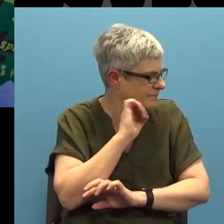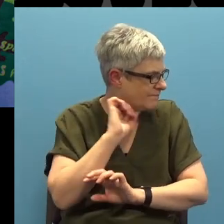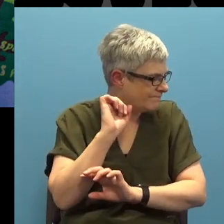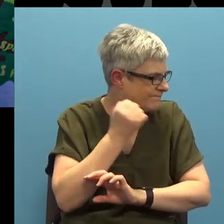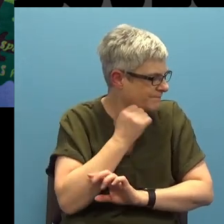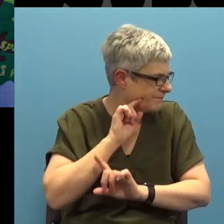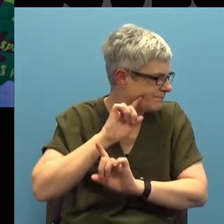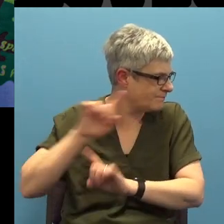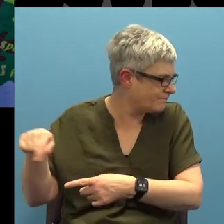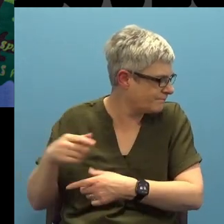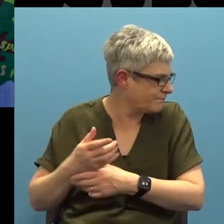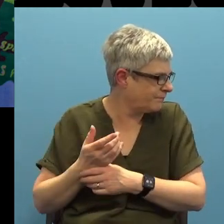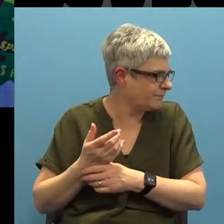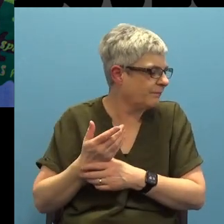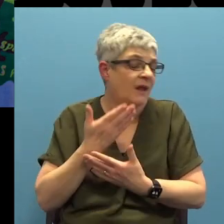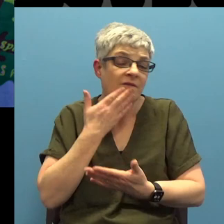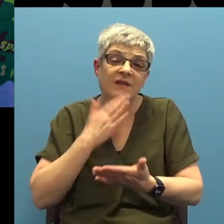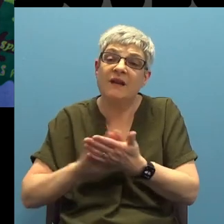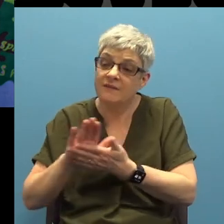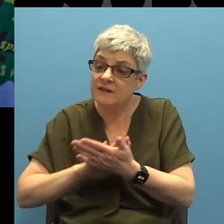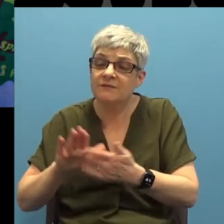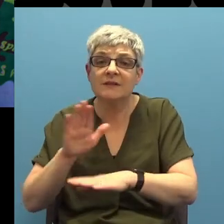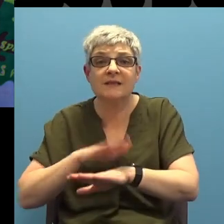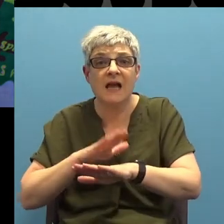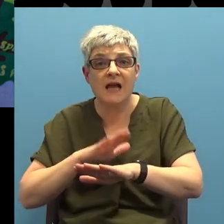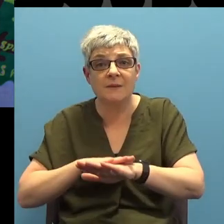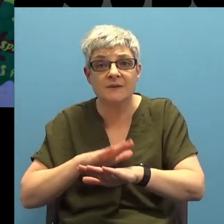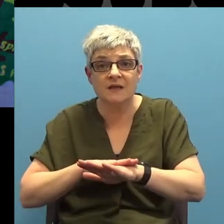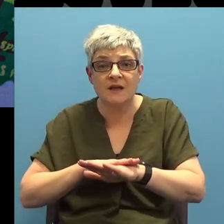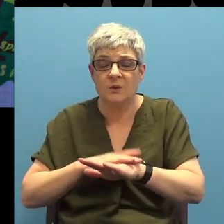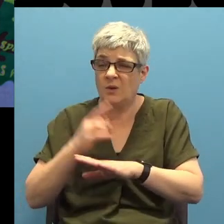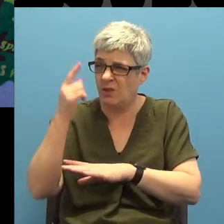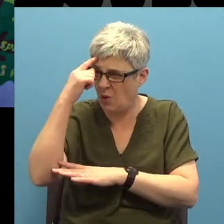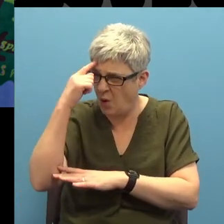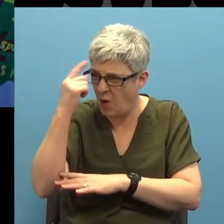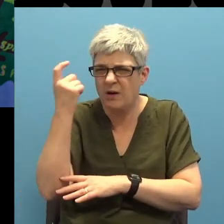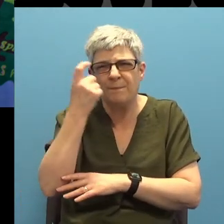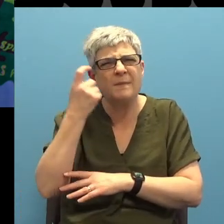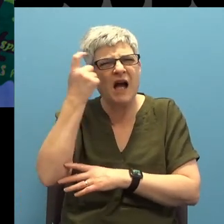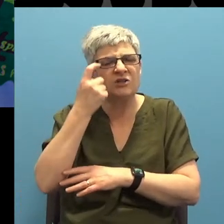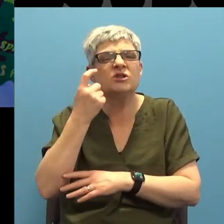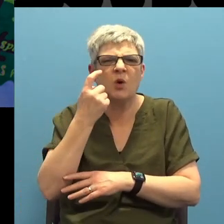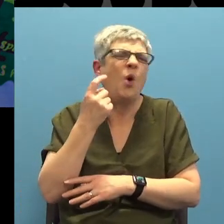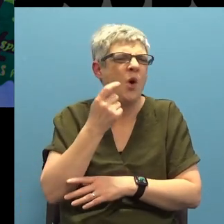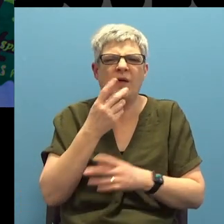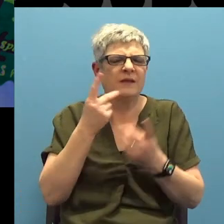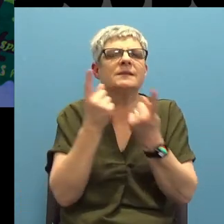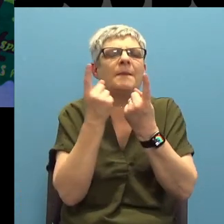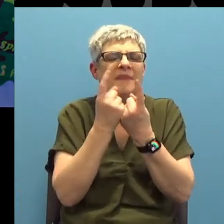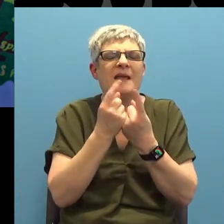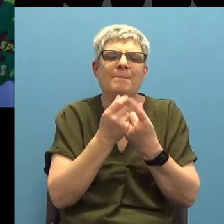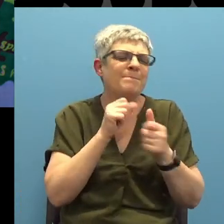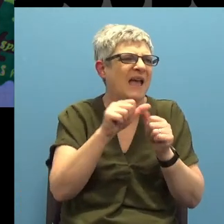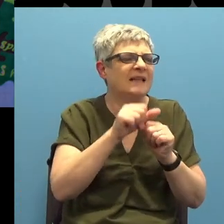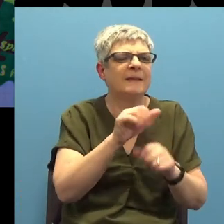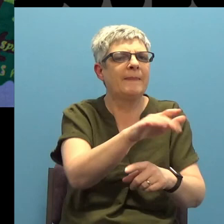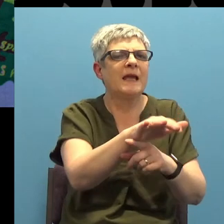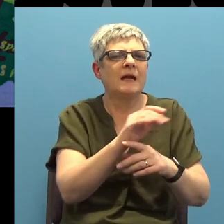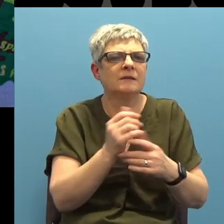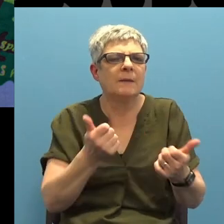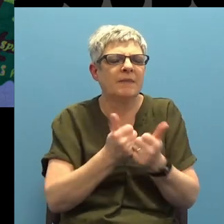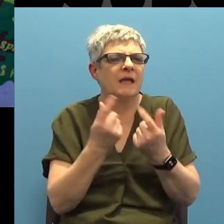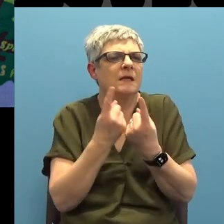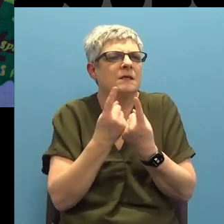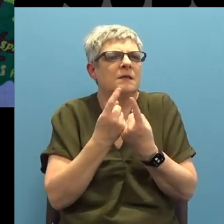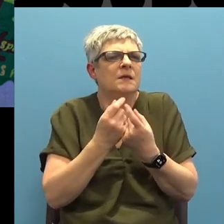you. Forgiveness for the times when we have thought or imagined that there was something better, something more worthwhile, something more